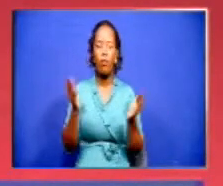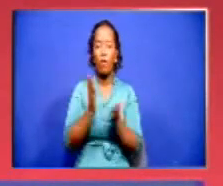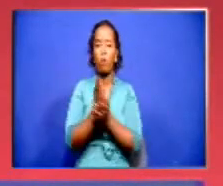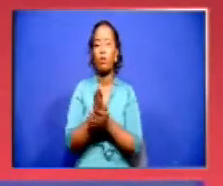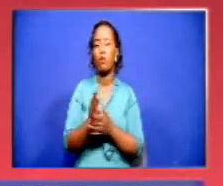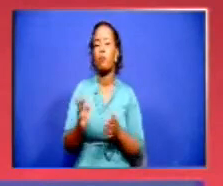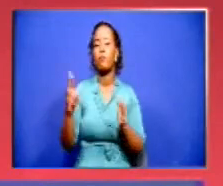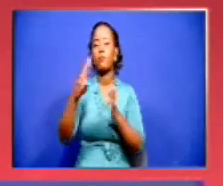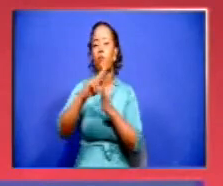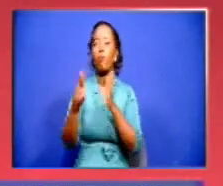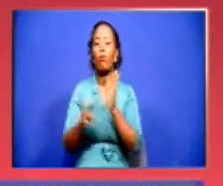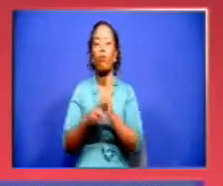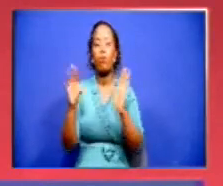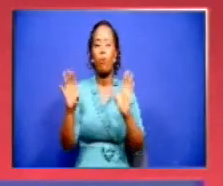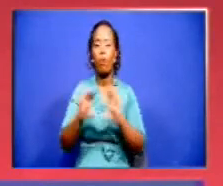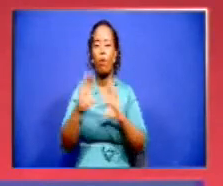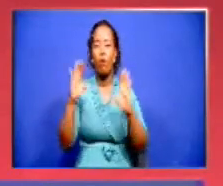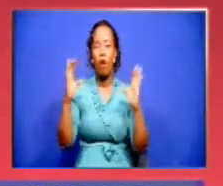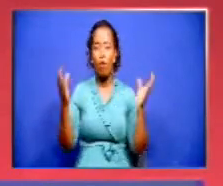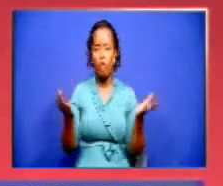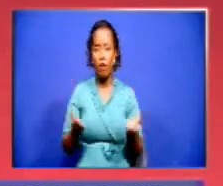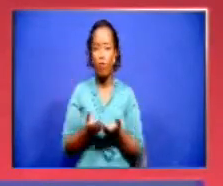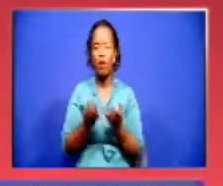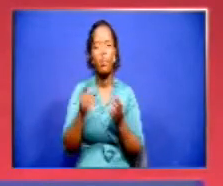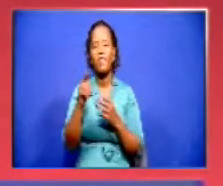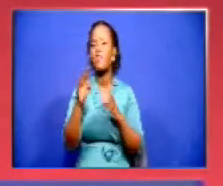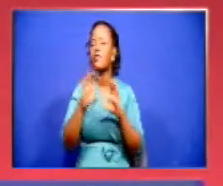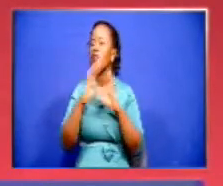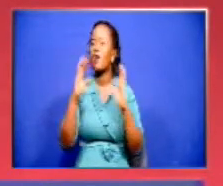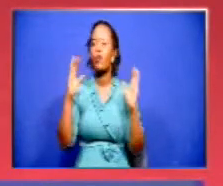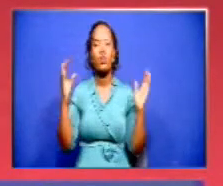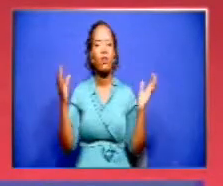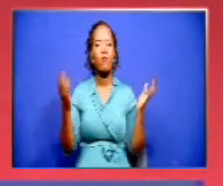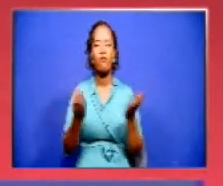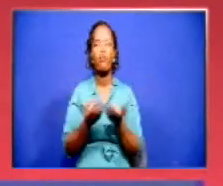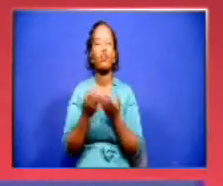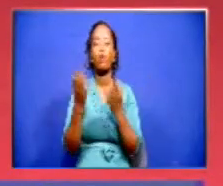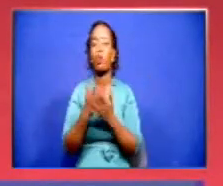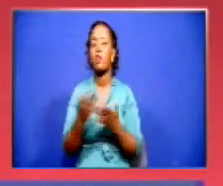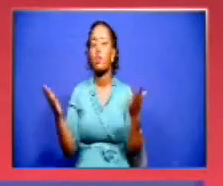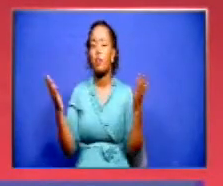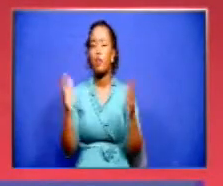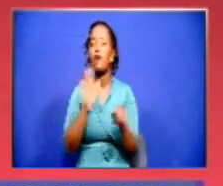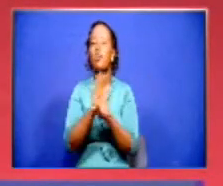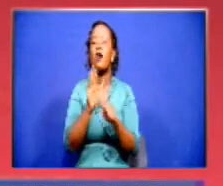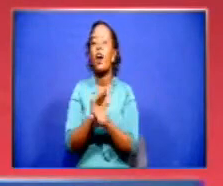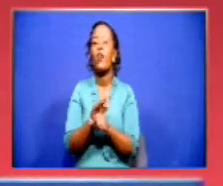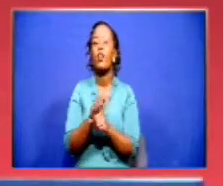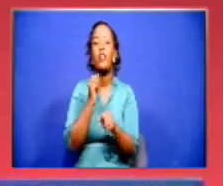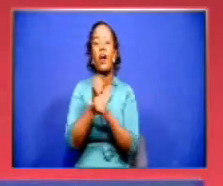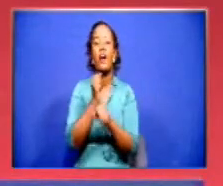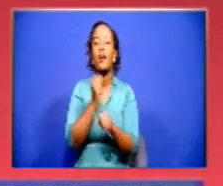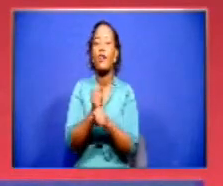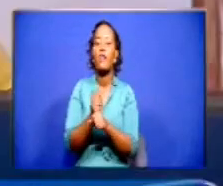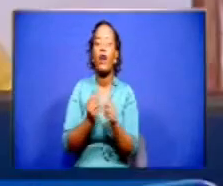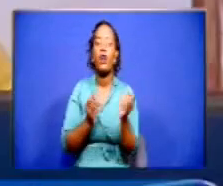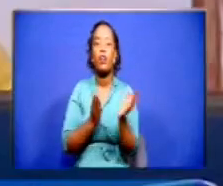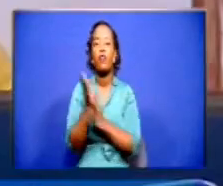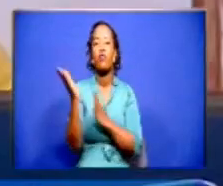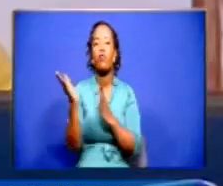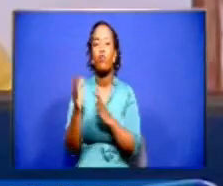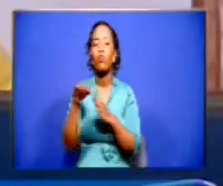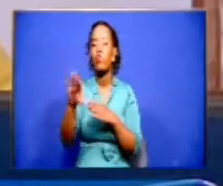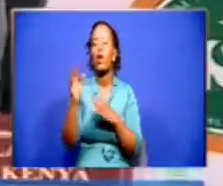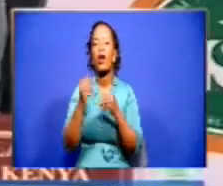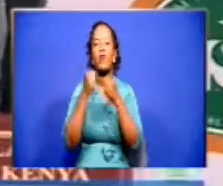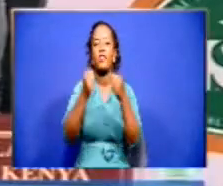rule of the world. It is a universal truism. That so much is not done on by virtue of your